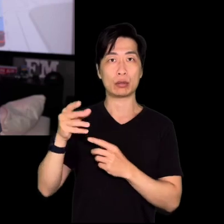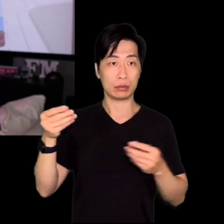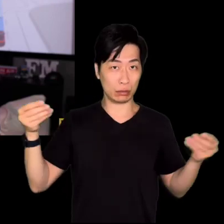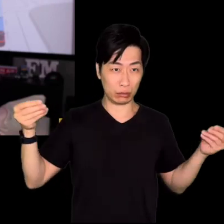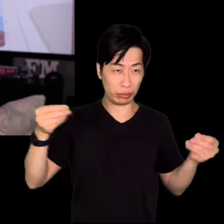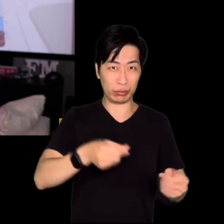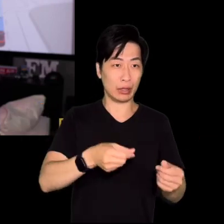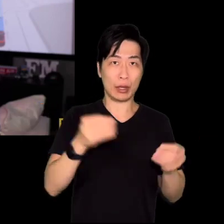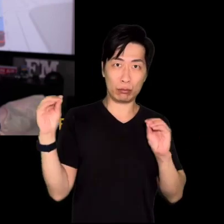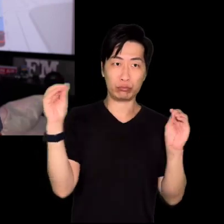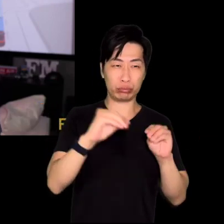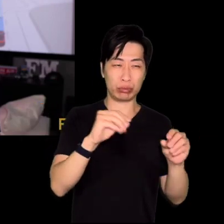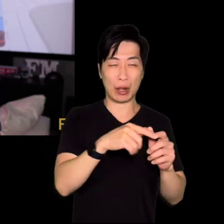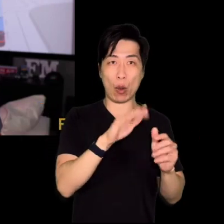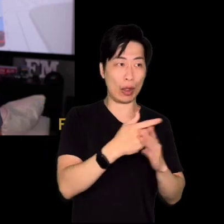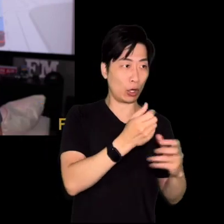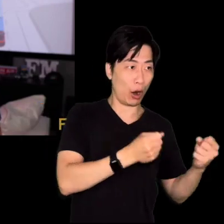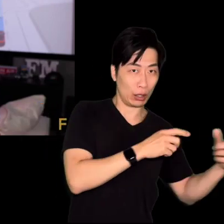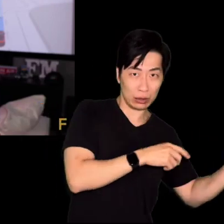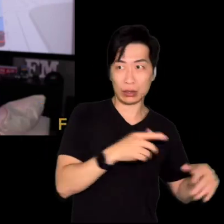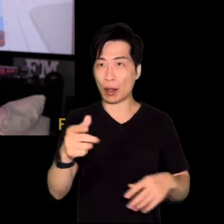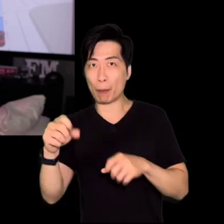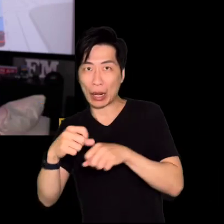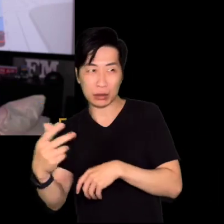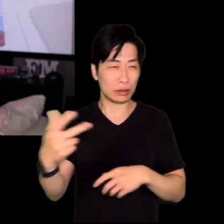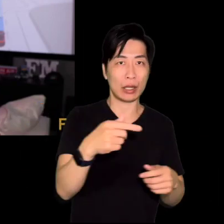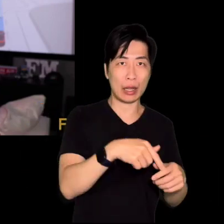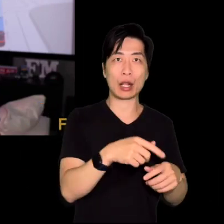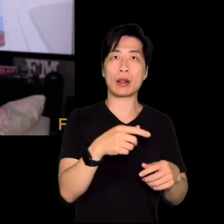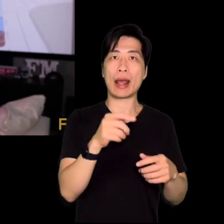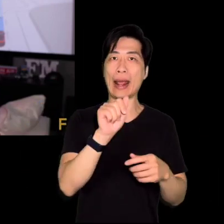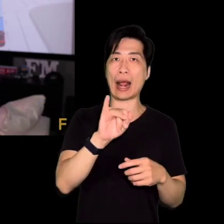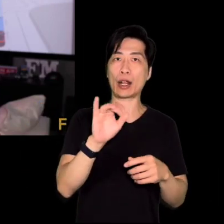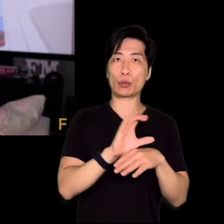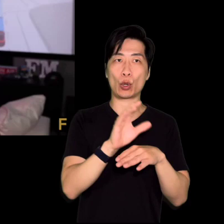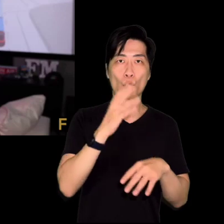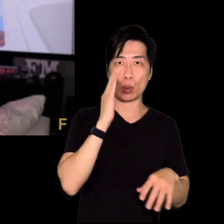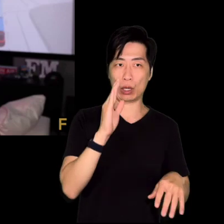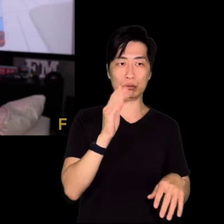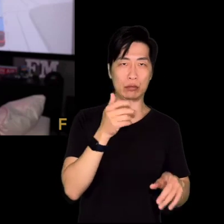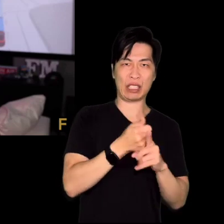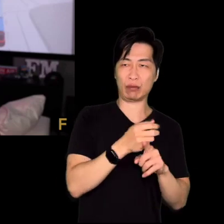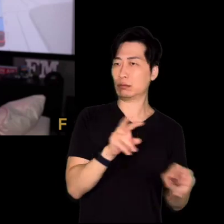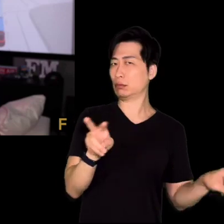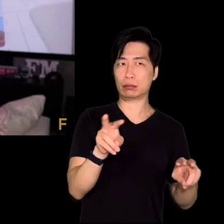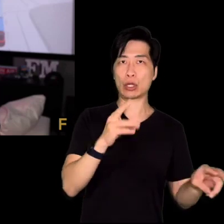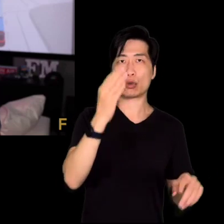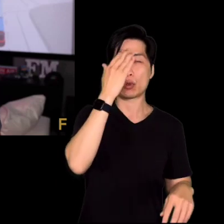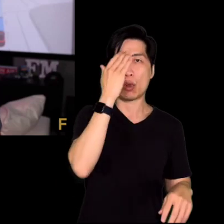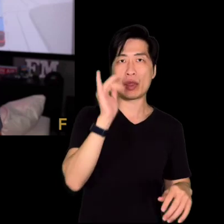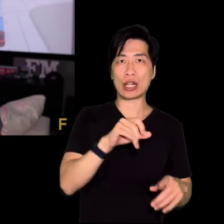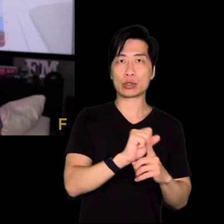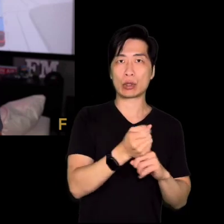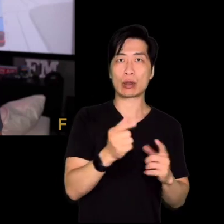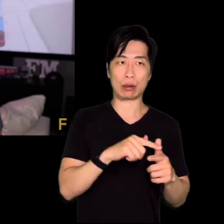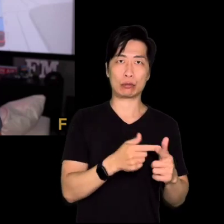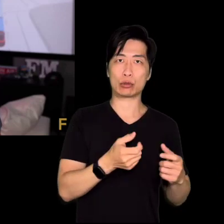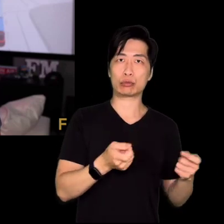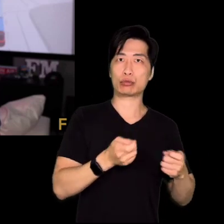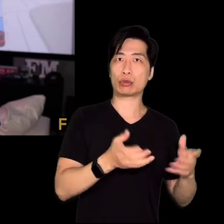those situations, and then the AI computer will just figure out how to handle that situation. It's basically